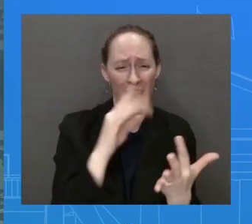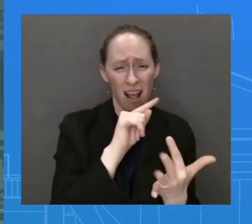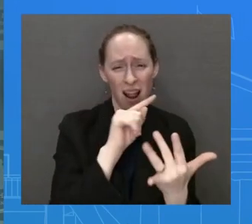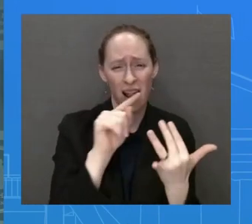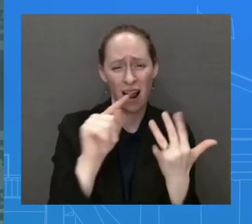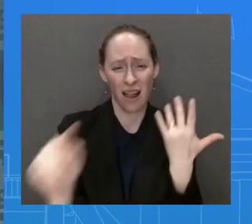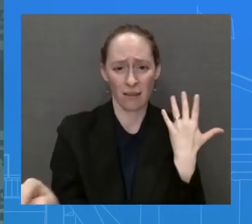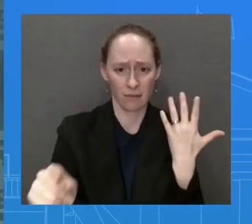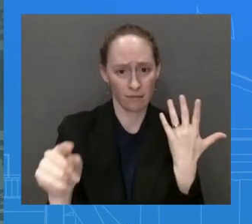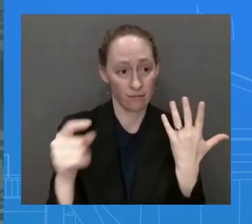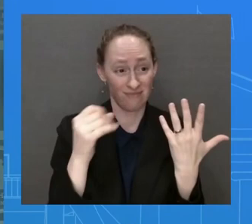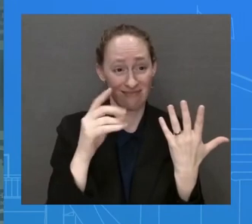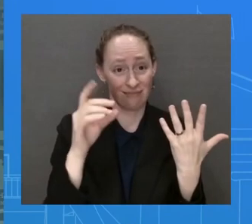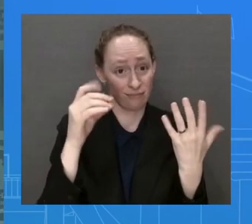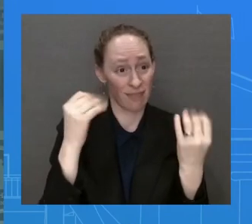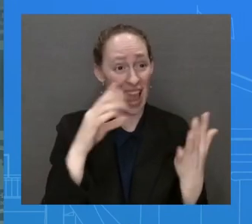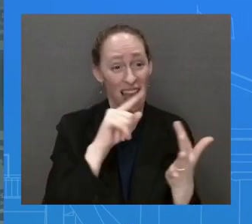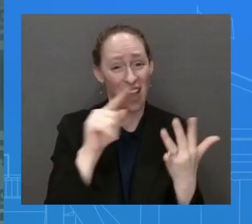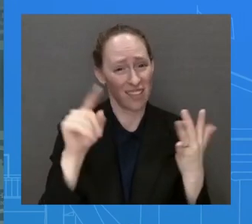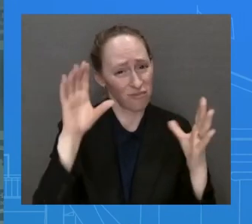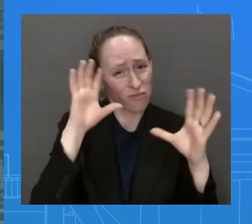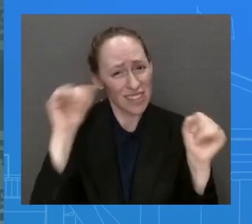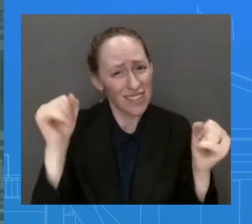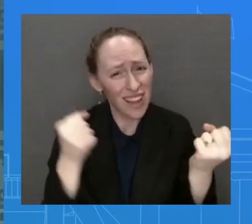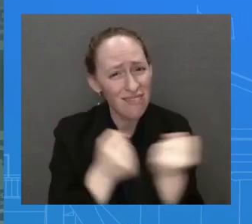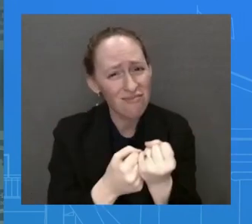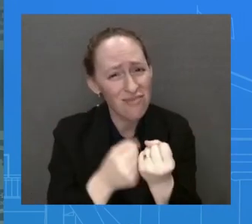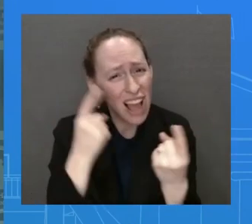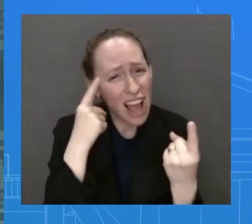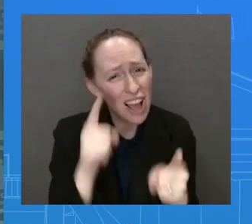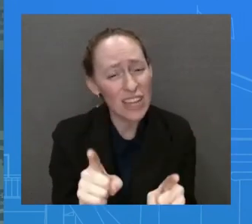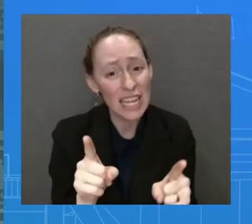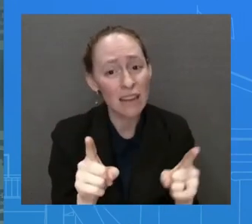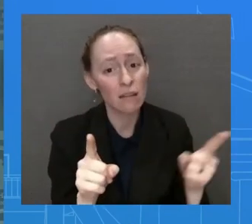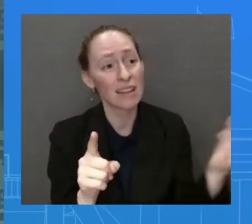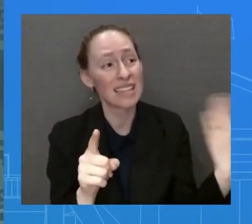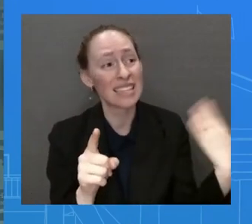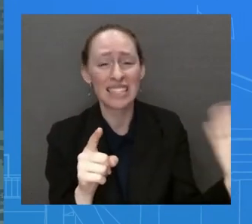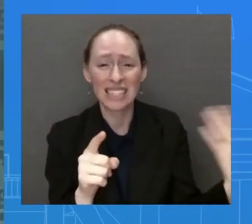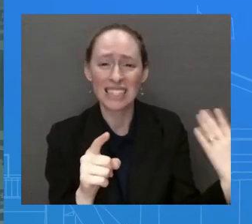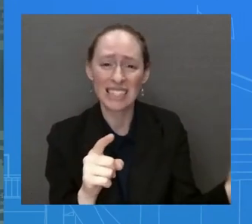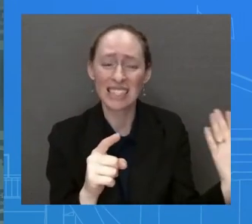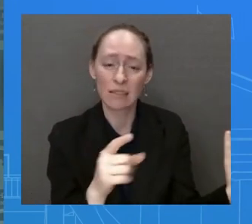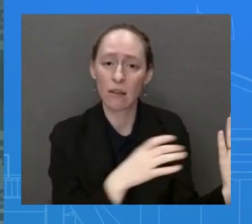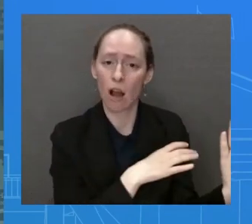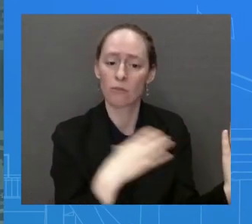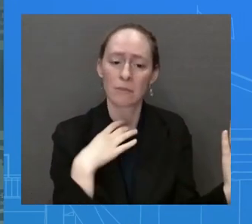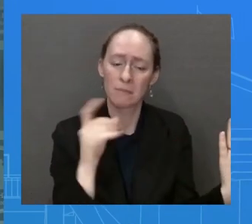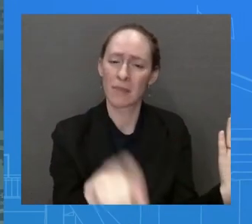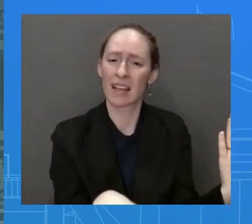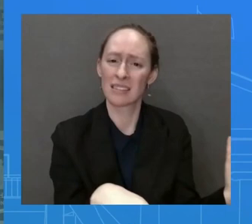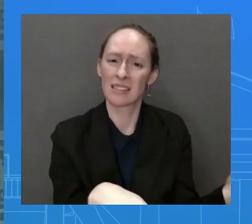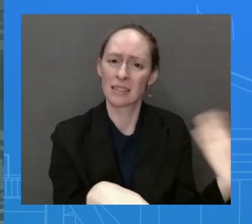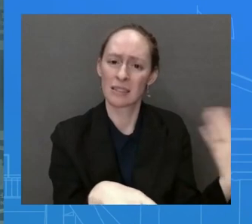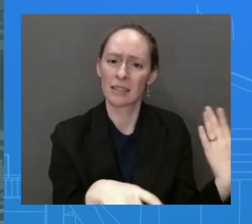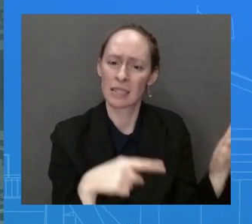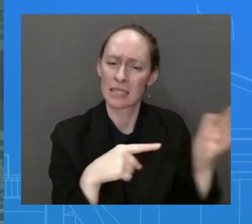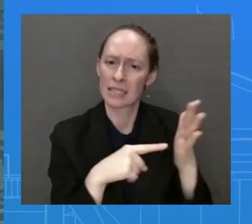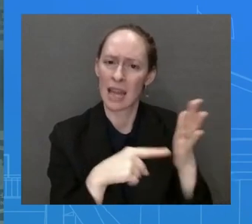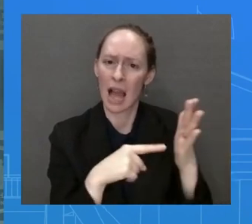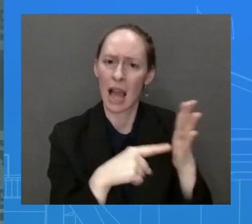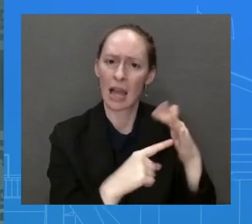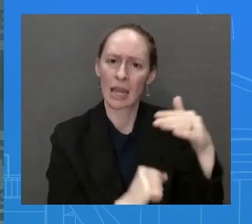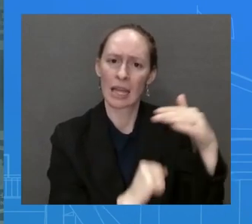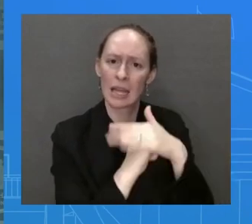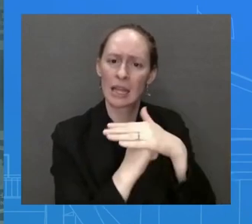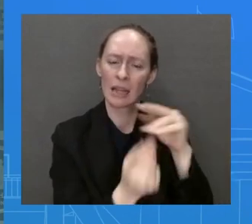Congress must address the debt limit, and we can, quote, not play chicken with the true faith and credit of the United States. That's end